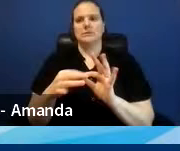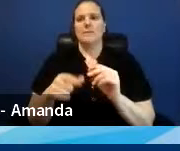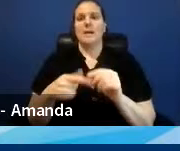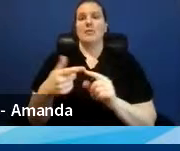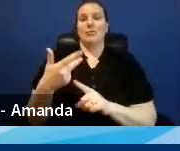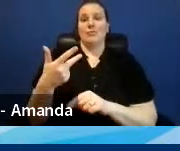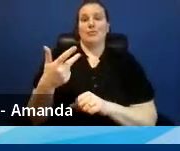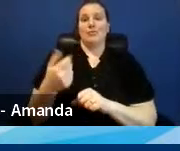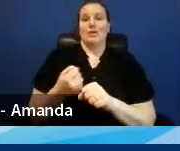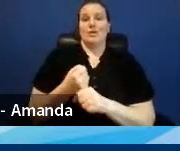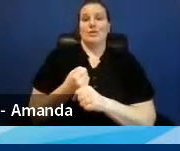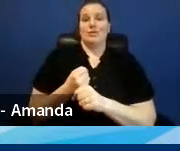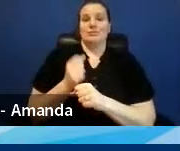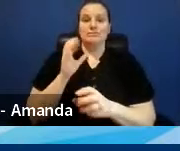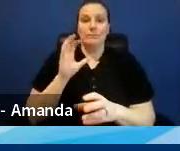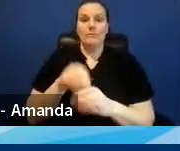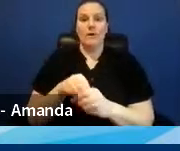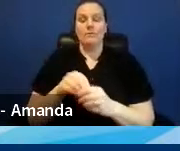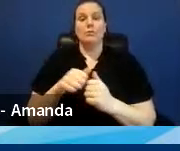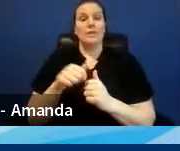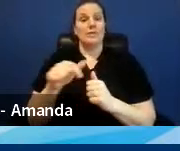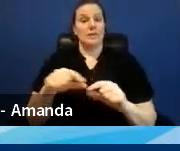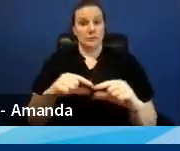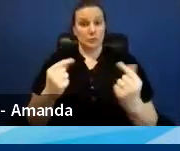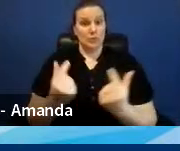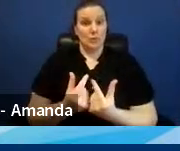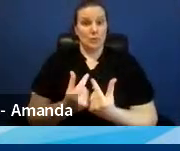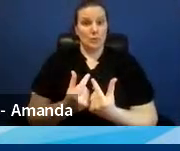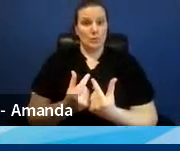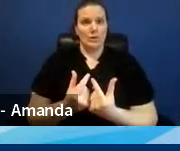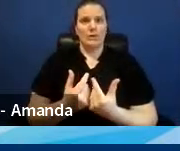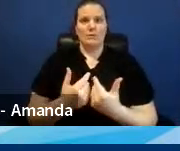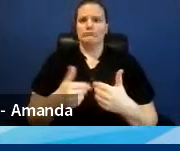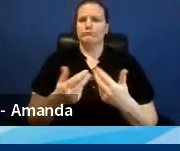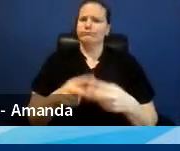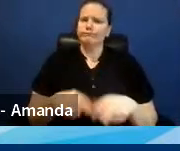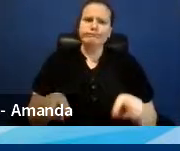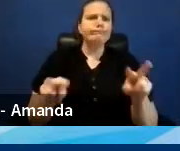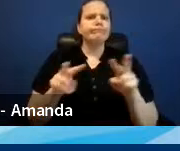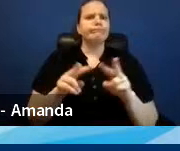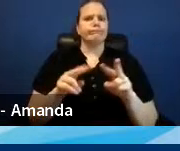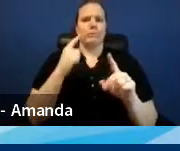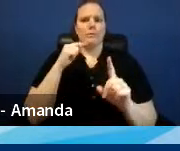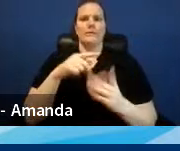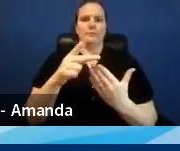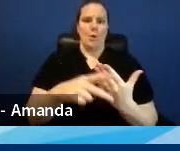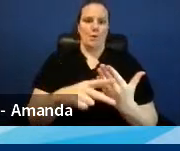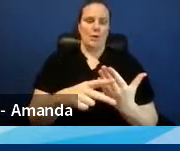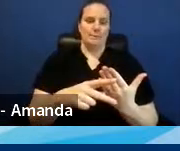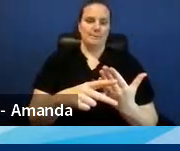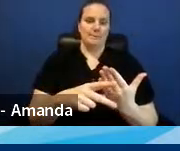3 years of engagement with this group and the value provided the program.